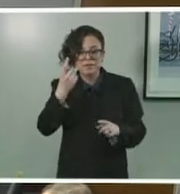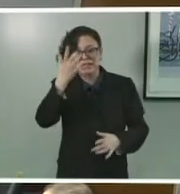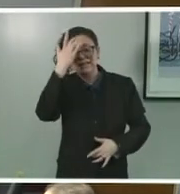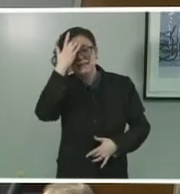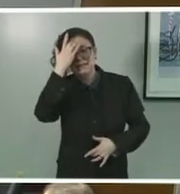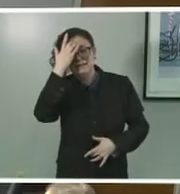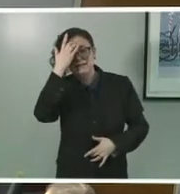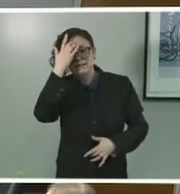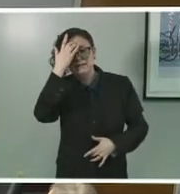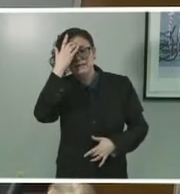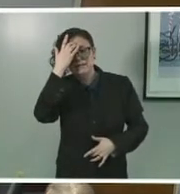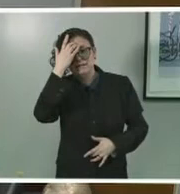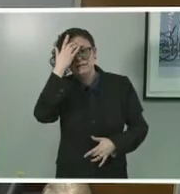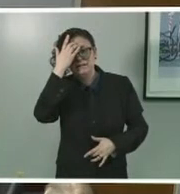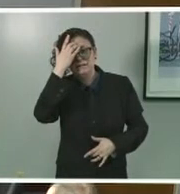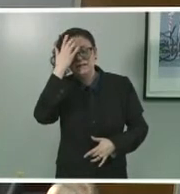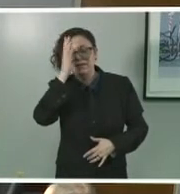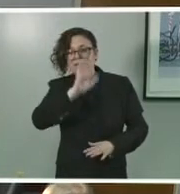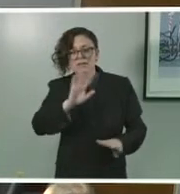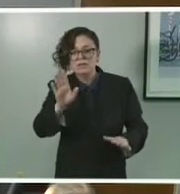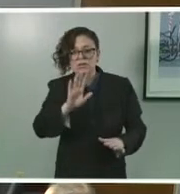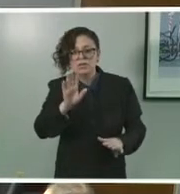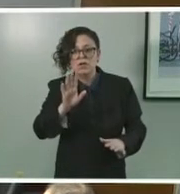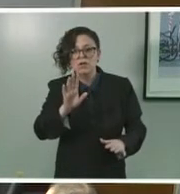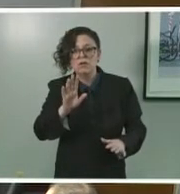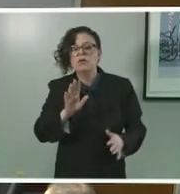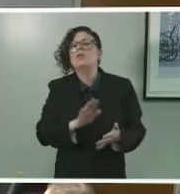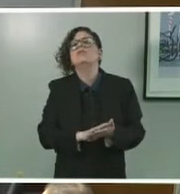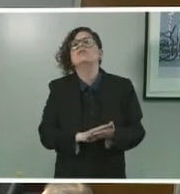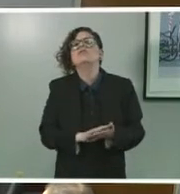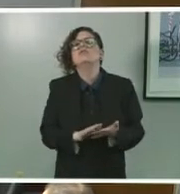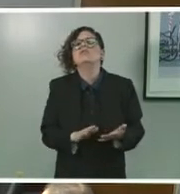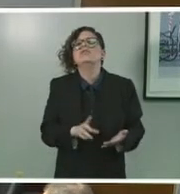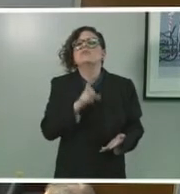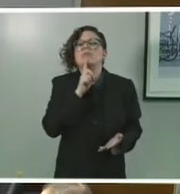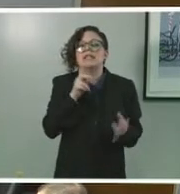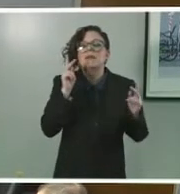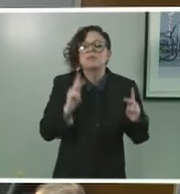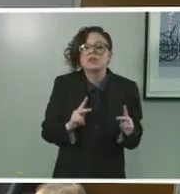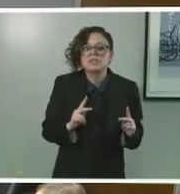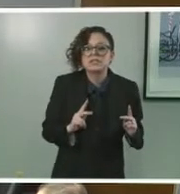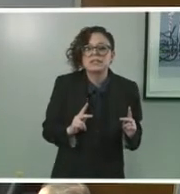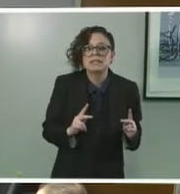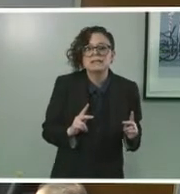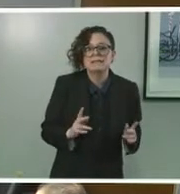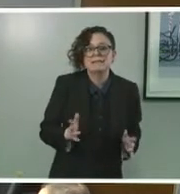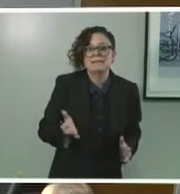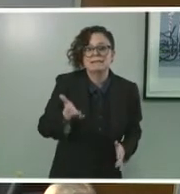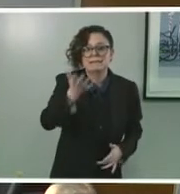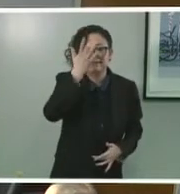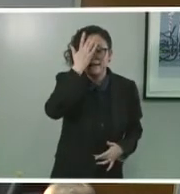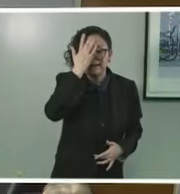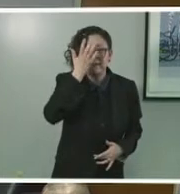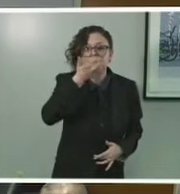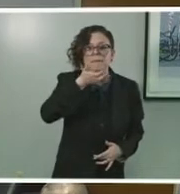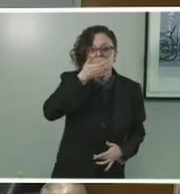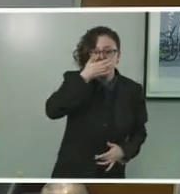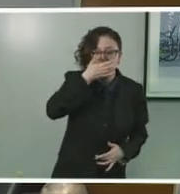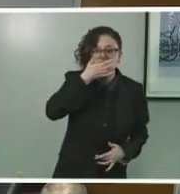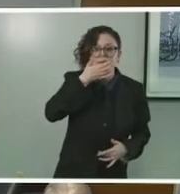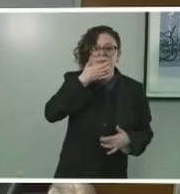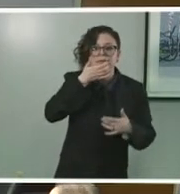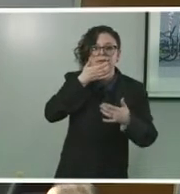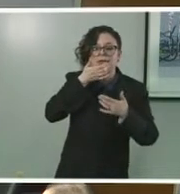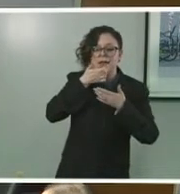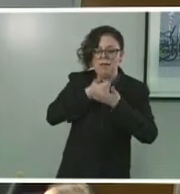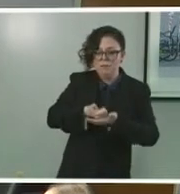sick person wears a mask, not the other way around. When you think about it, you wear a mask, your eyes are still not covered, so you're not fully